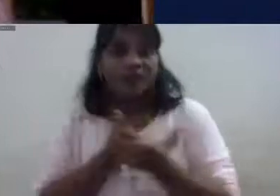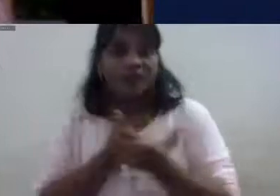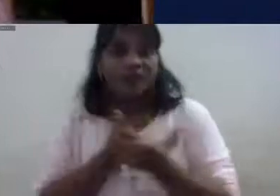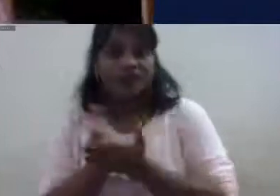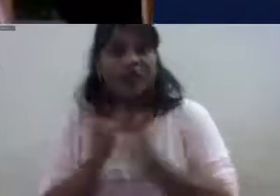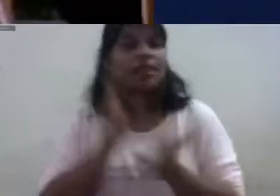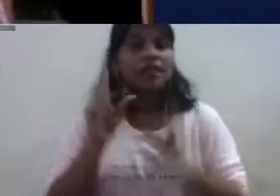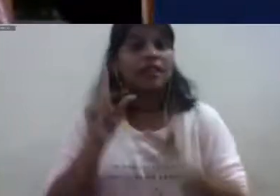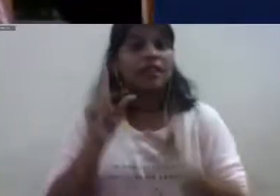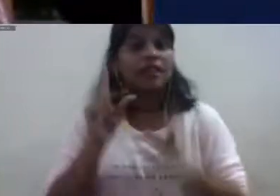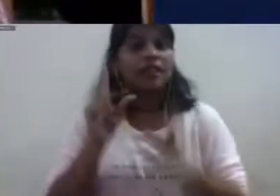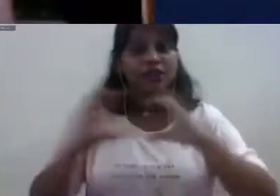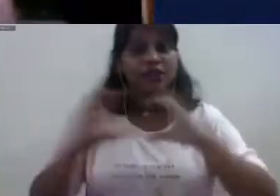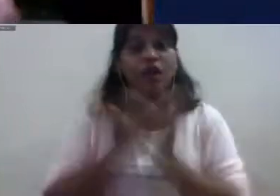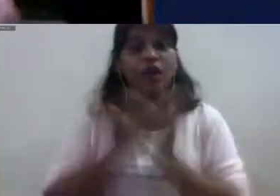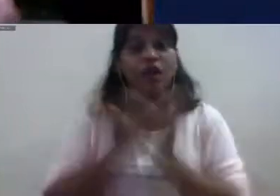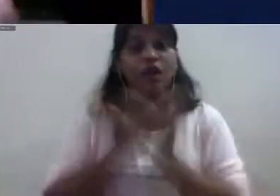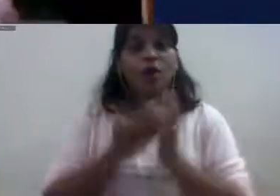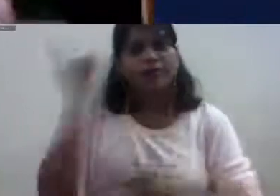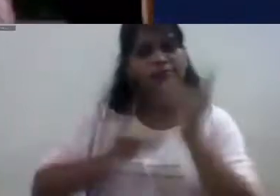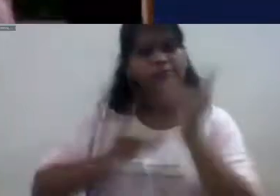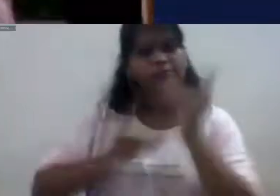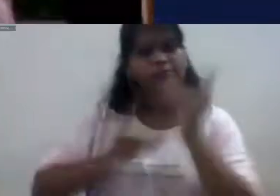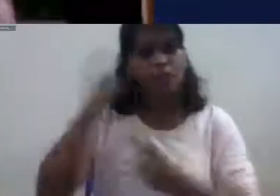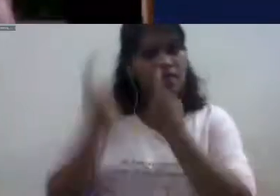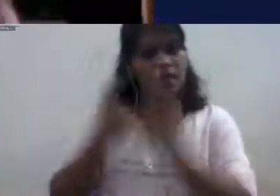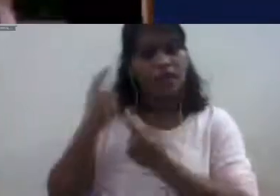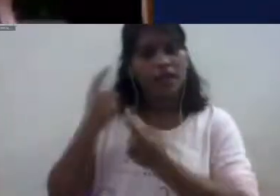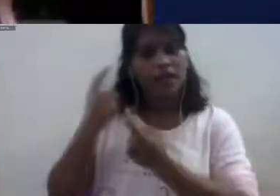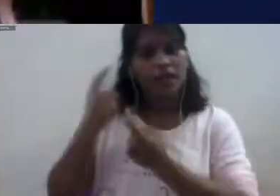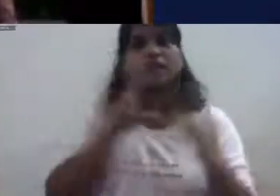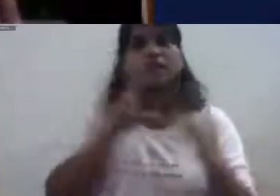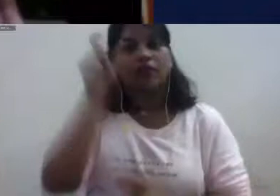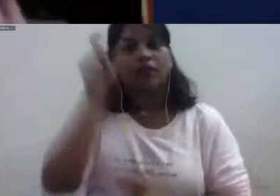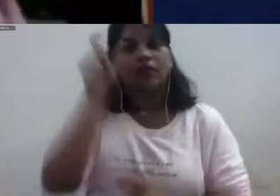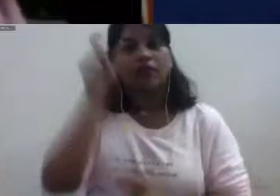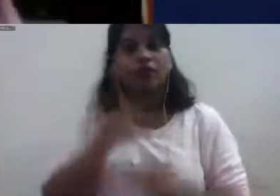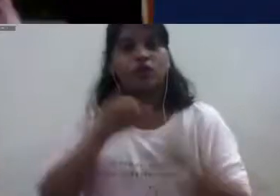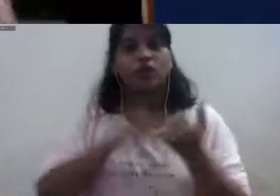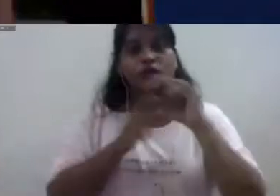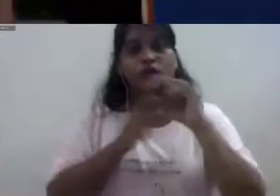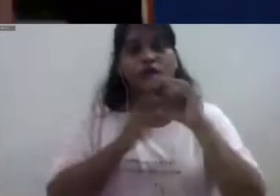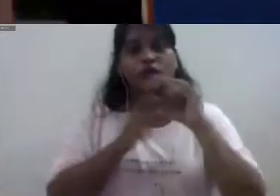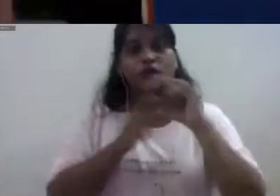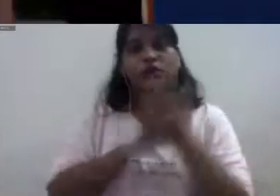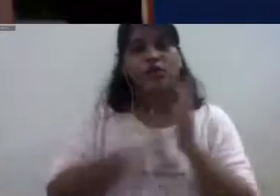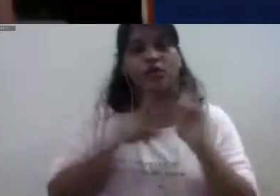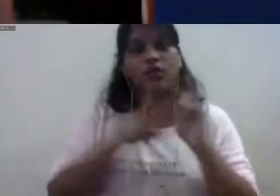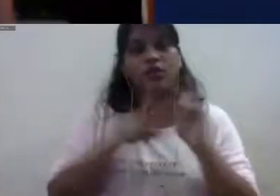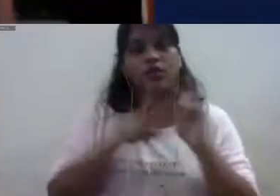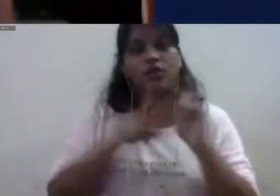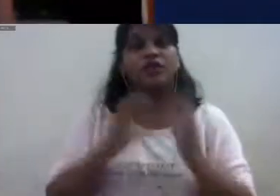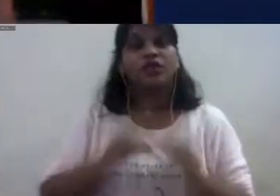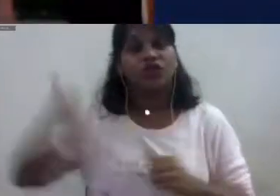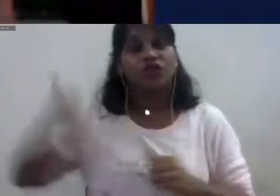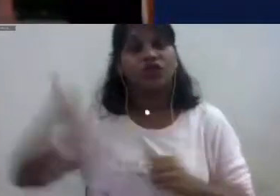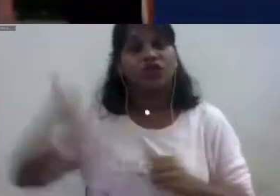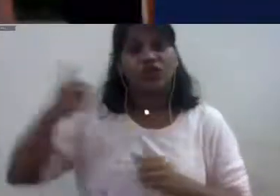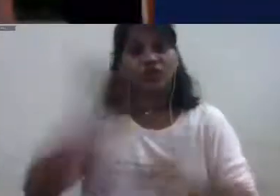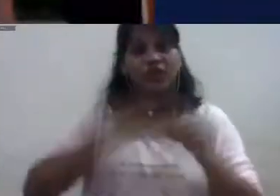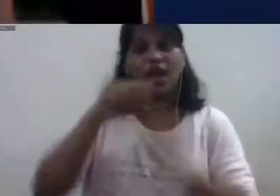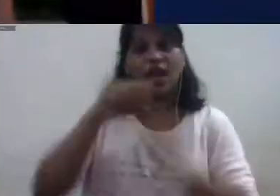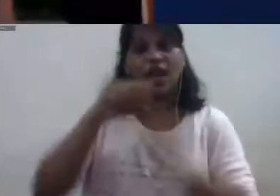Our next talk is about design your thinking. And the speaker for the same is Sudhindra, who's the Chief Design Officer at